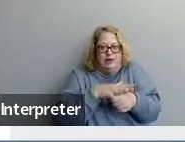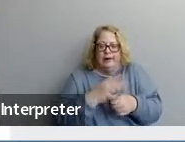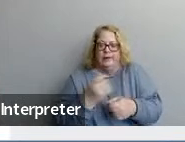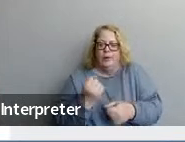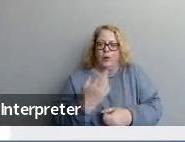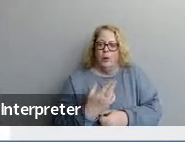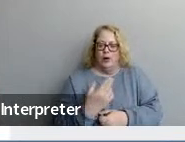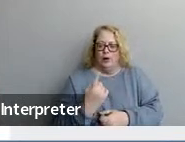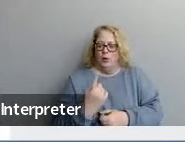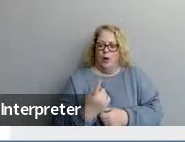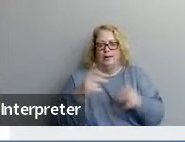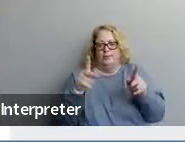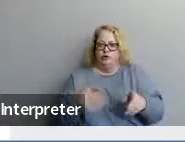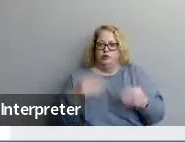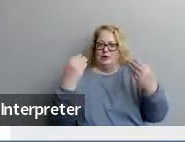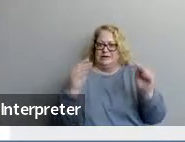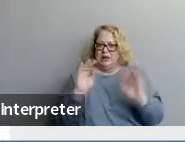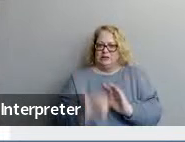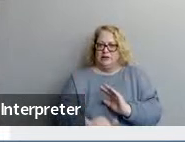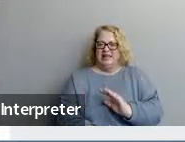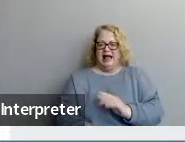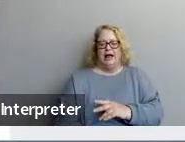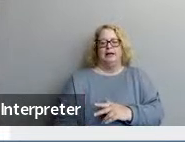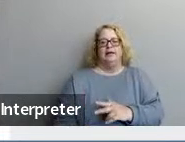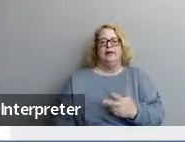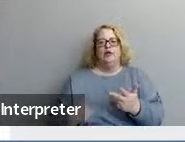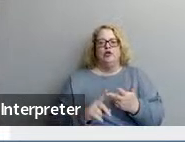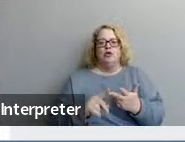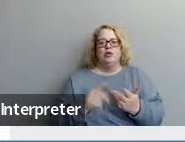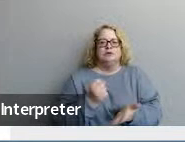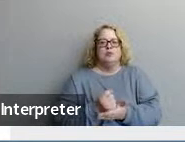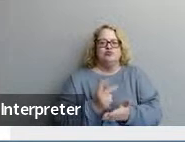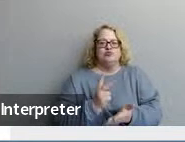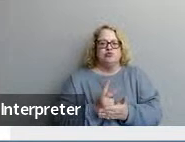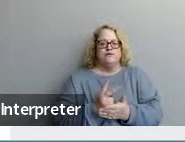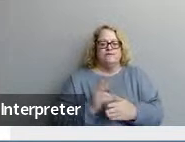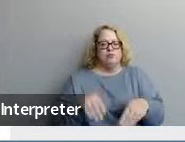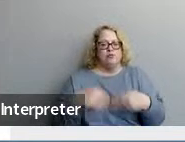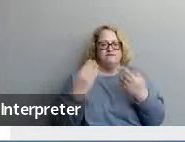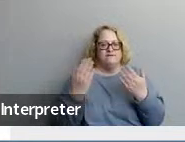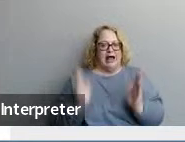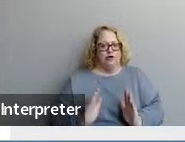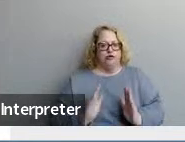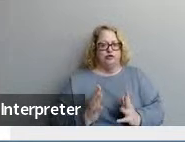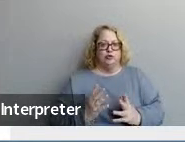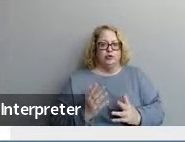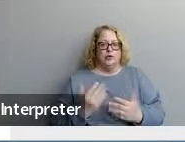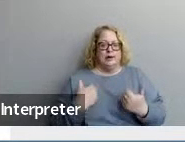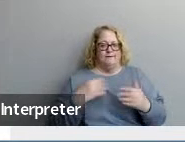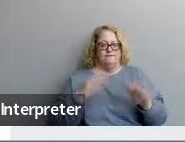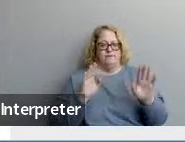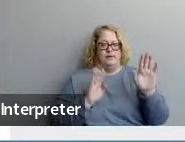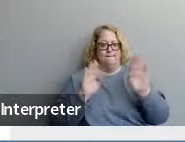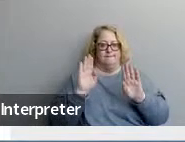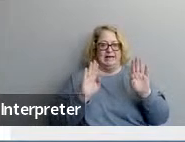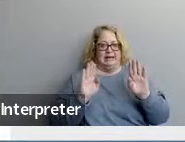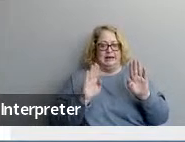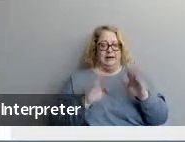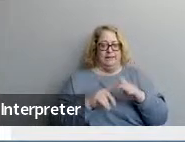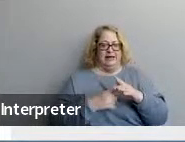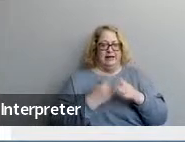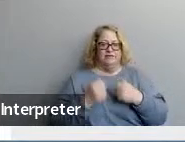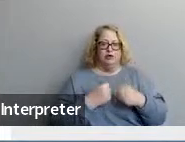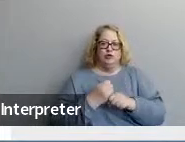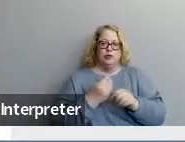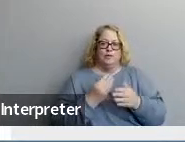one feasible source who sells that. And then thirdly, approved providers, which you enter into a bid with at the beginning of the year and you